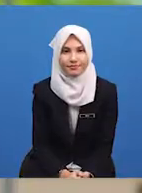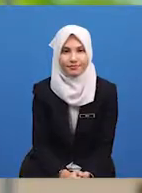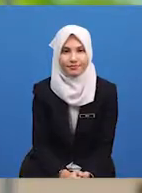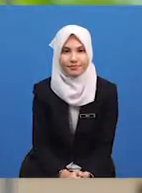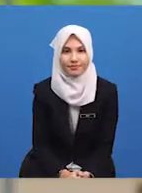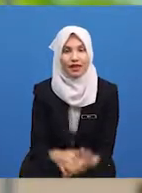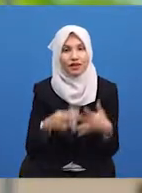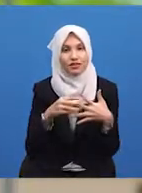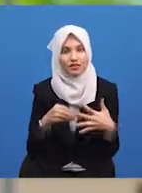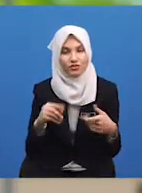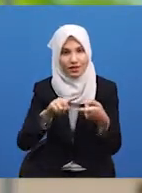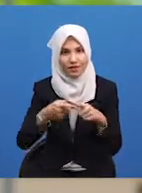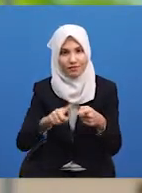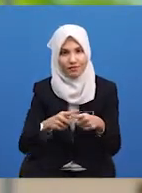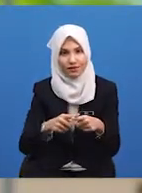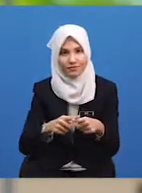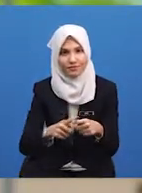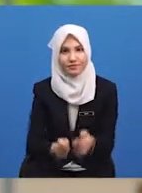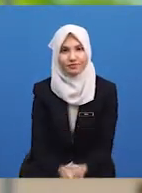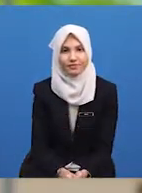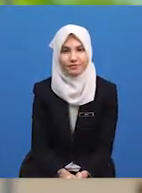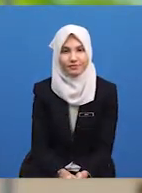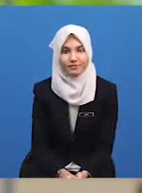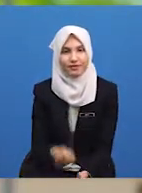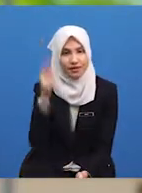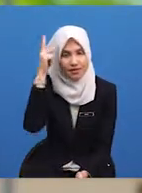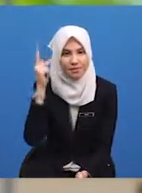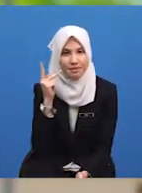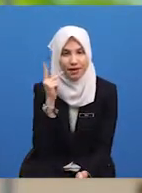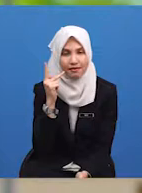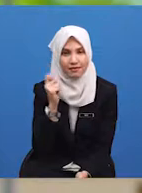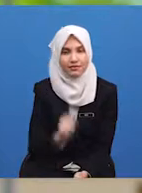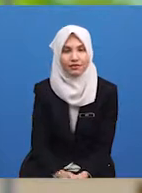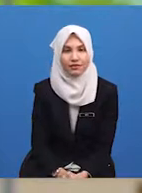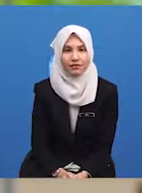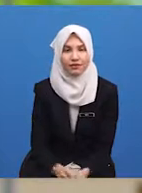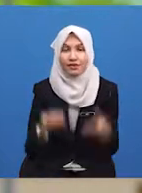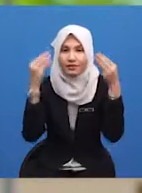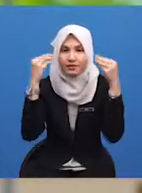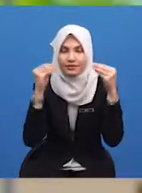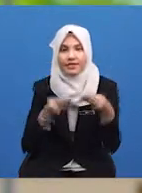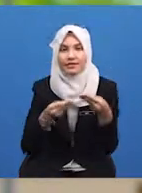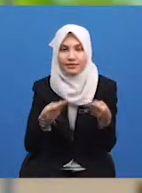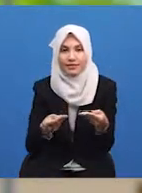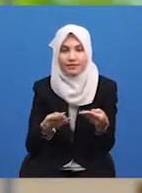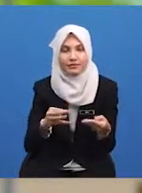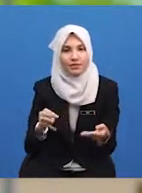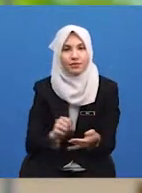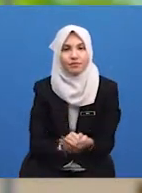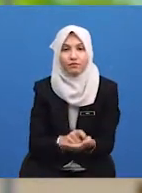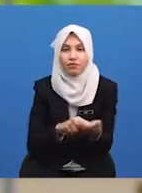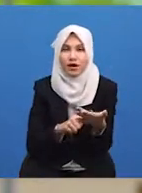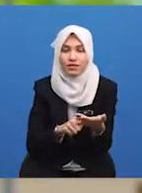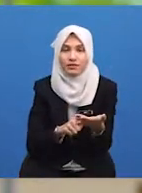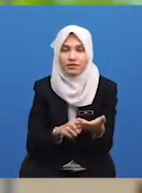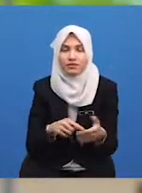Choose a friend, a parent, or a teacher and tell them what's happening.